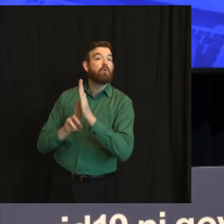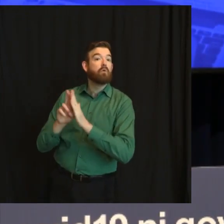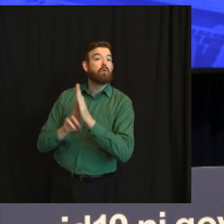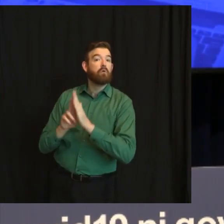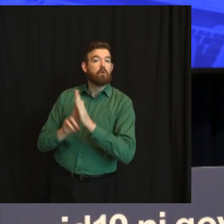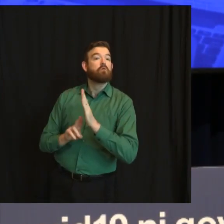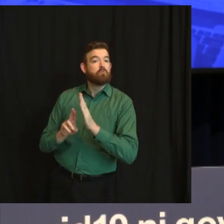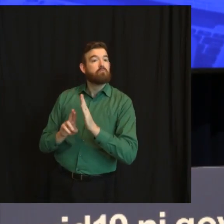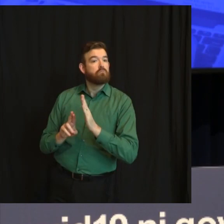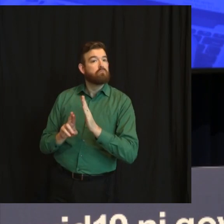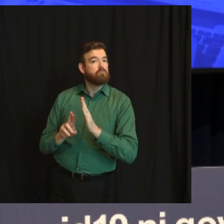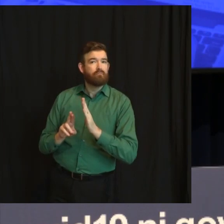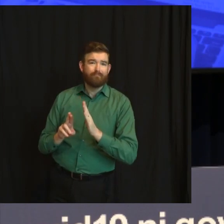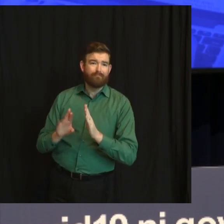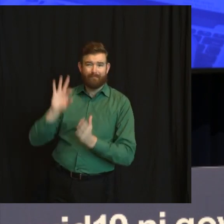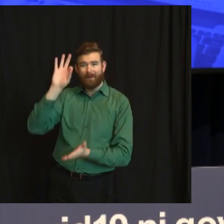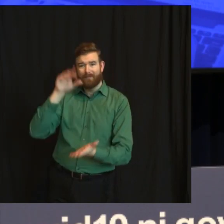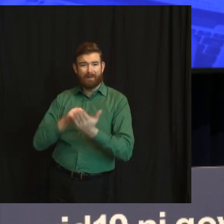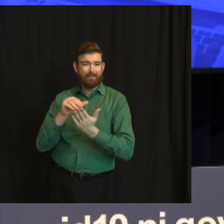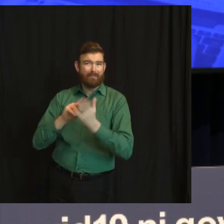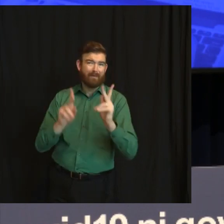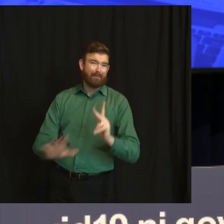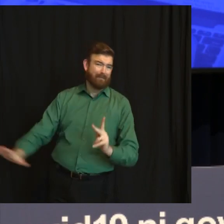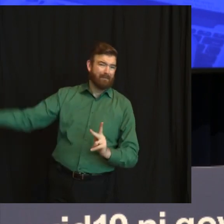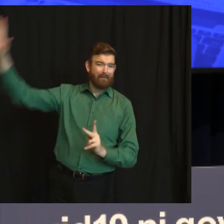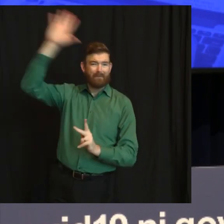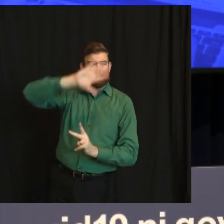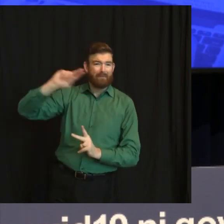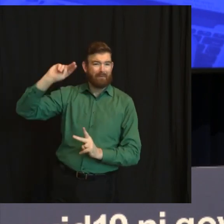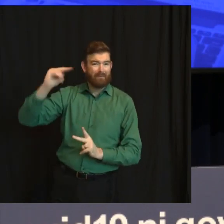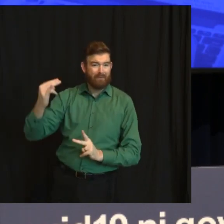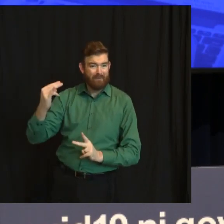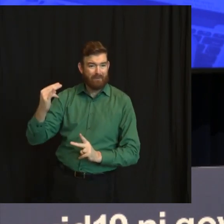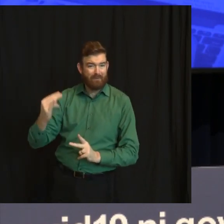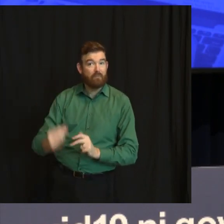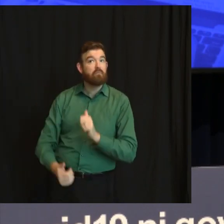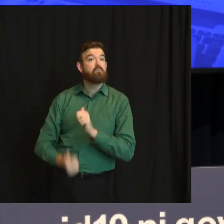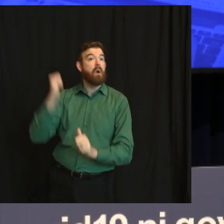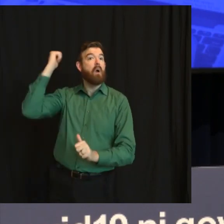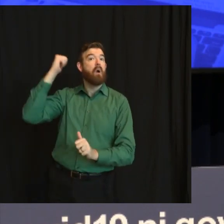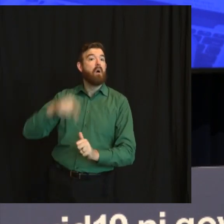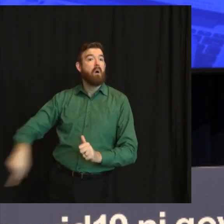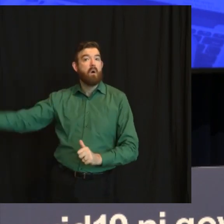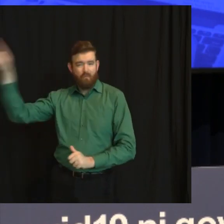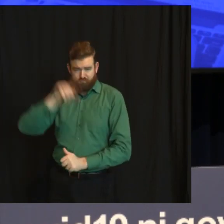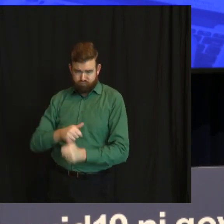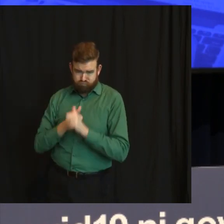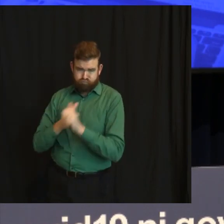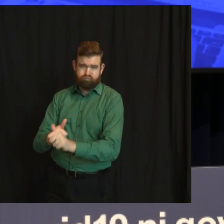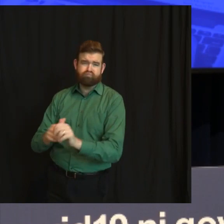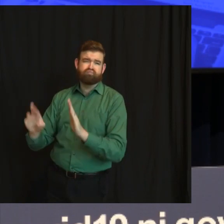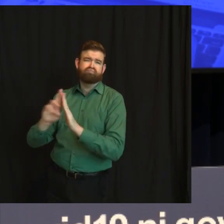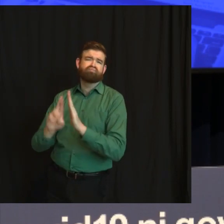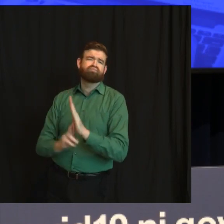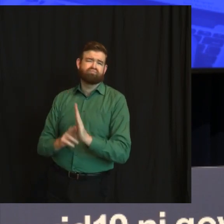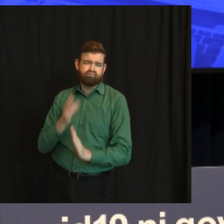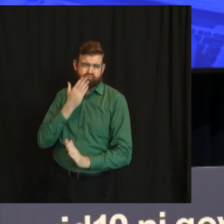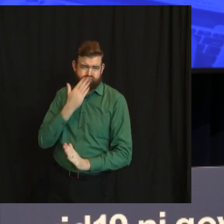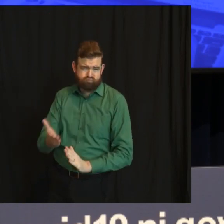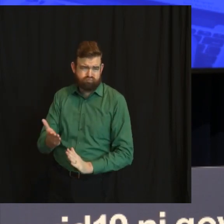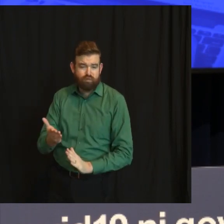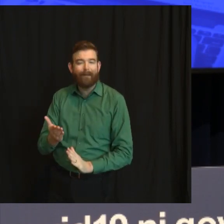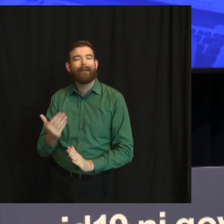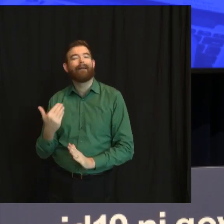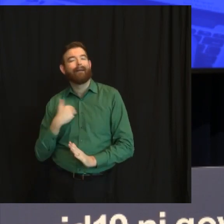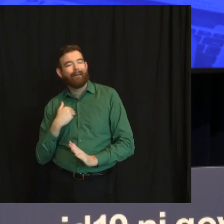state with 9 million residents, I think the compliance has been exceptional. And to that point, and I'll read you the few on the overnight,